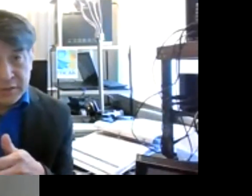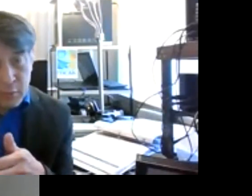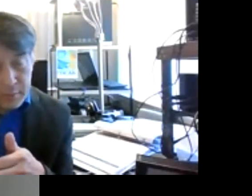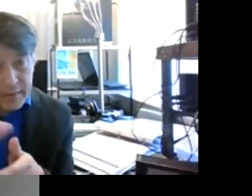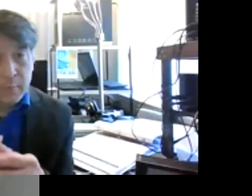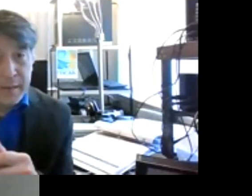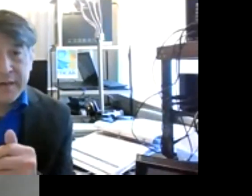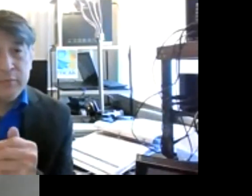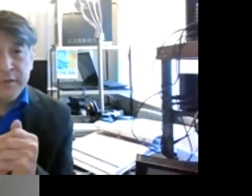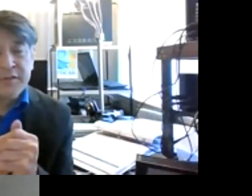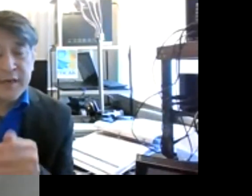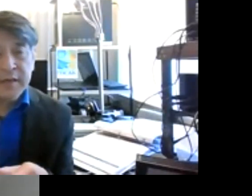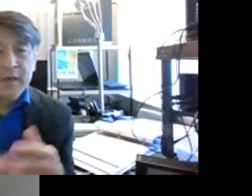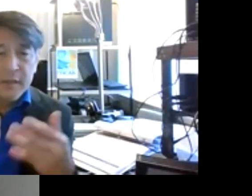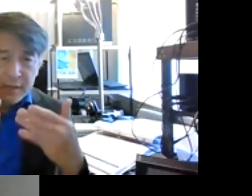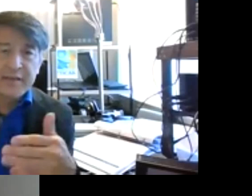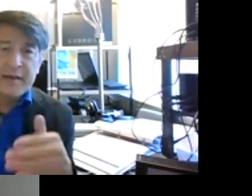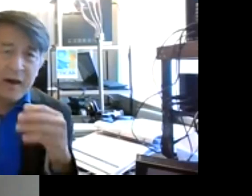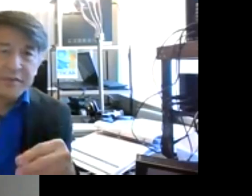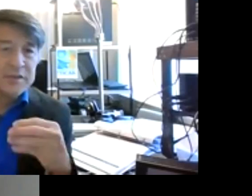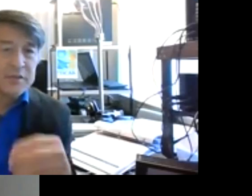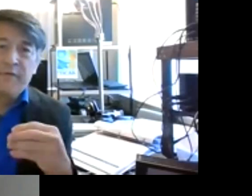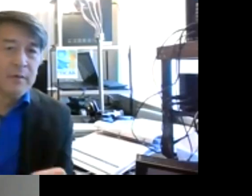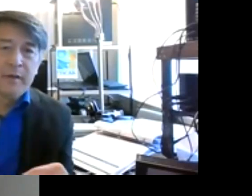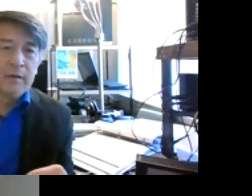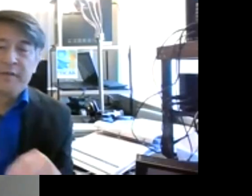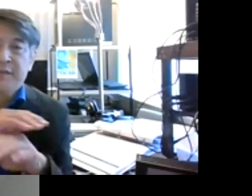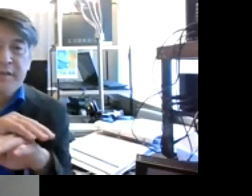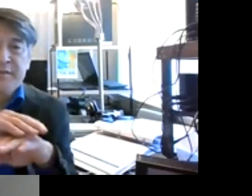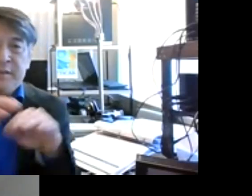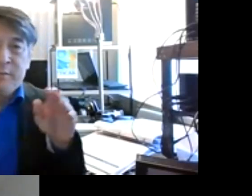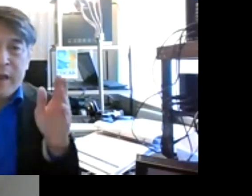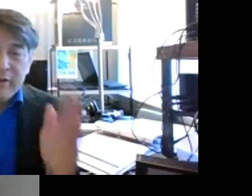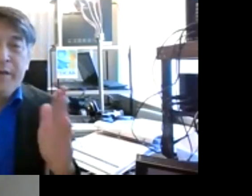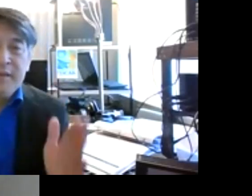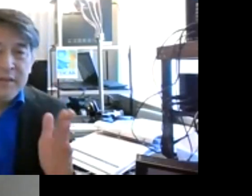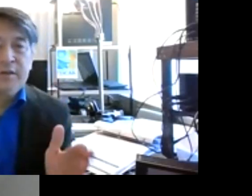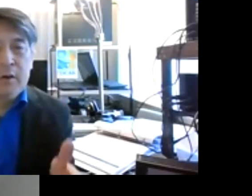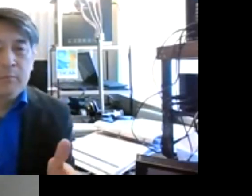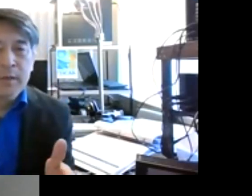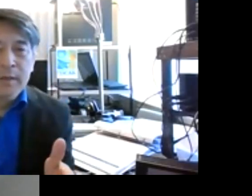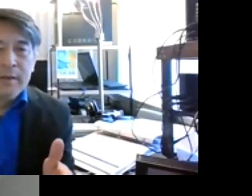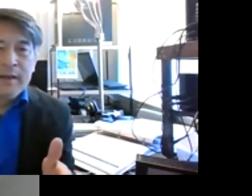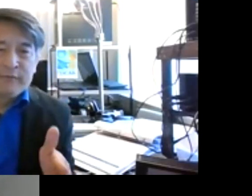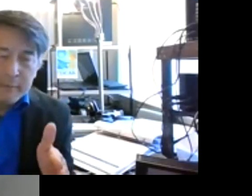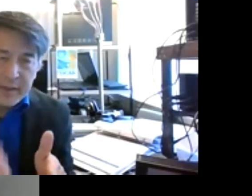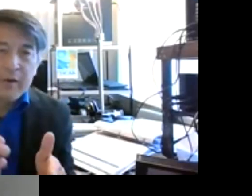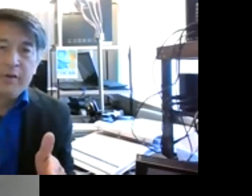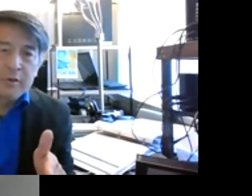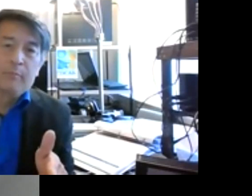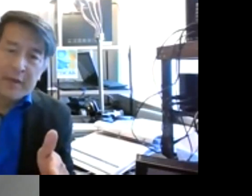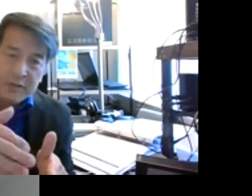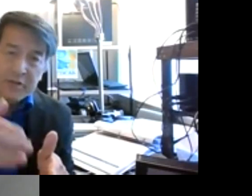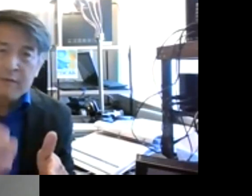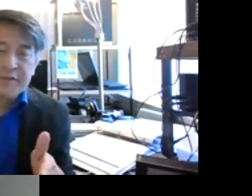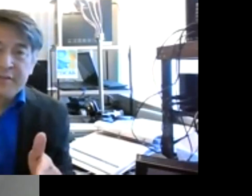And just going back to what Patty, what you said, is that housing is so fundamental. It is, everybody needs a home. And from there, you